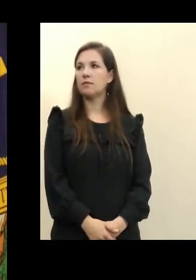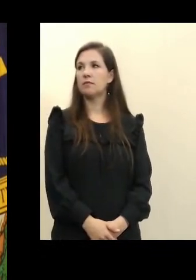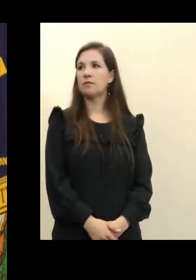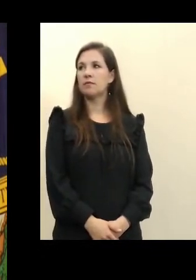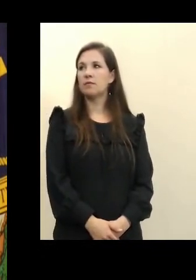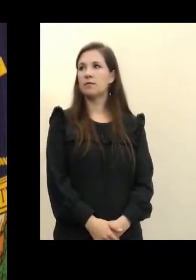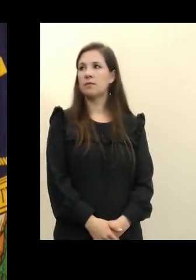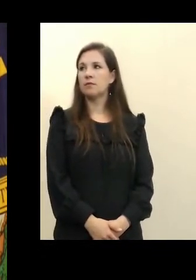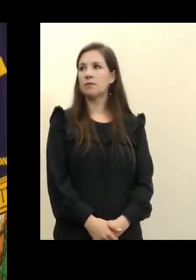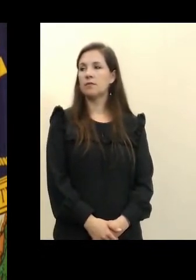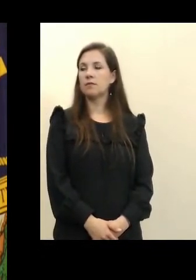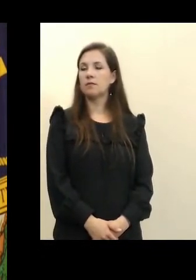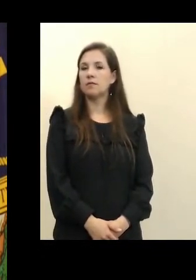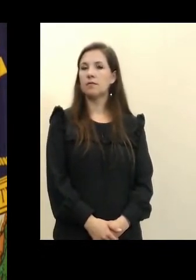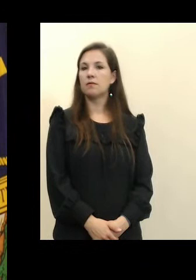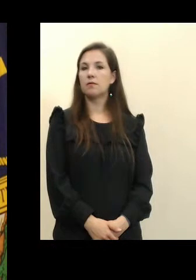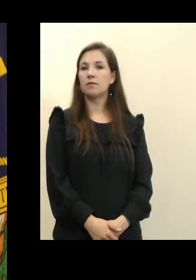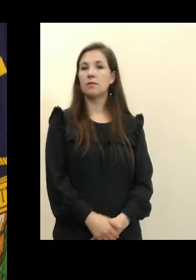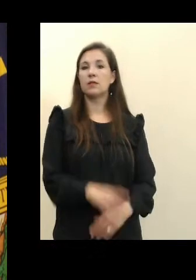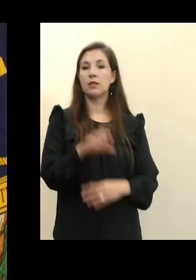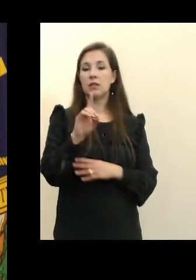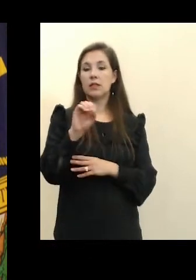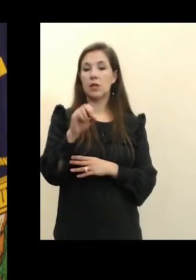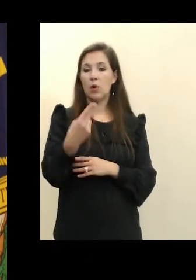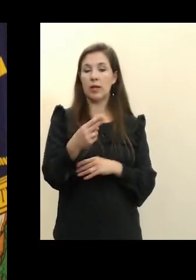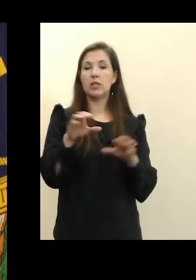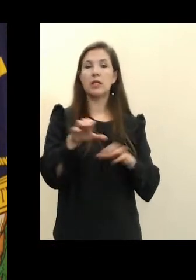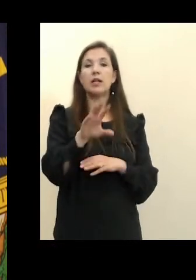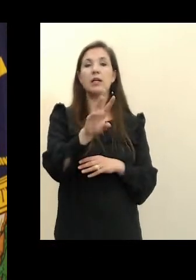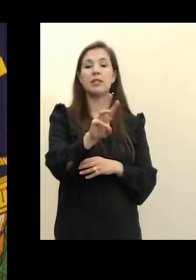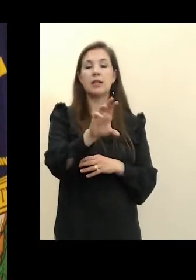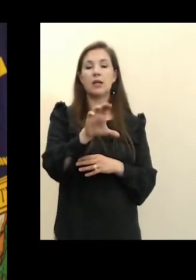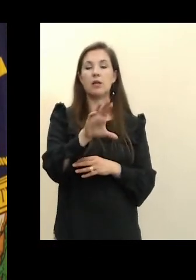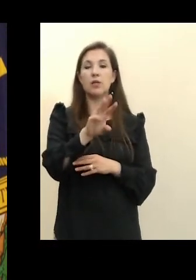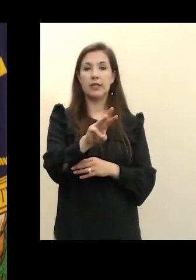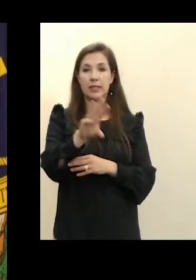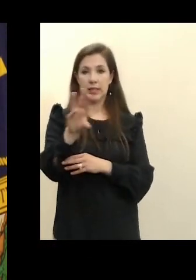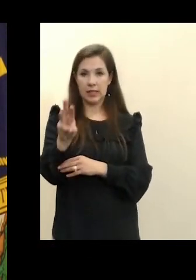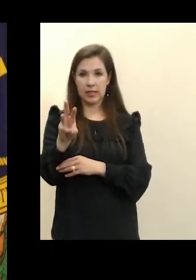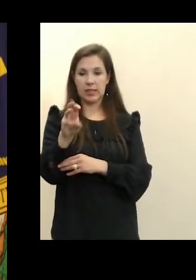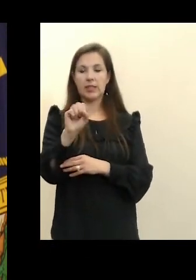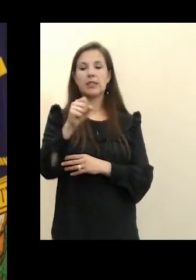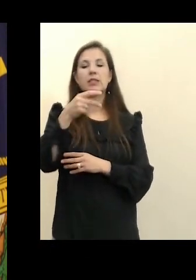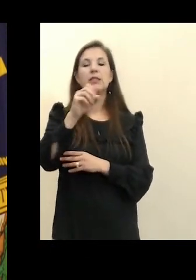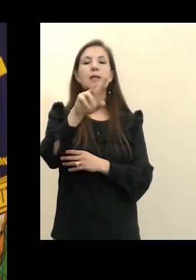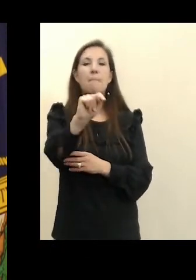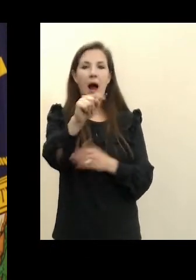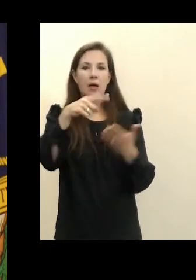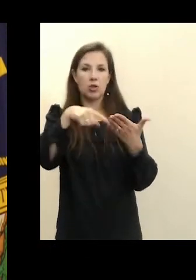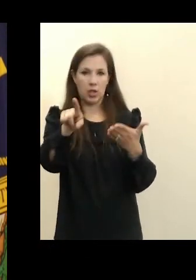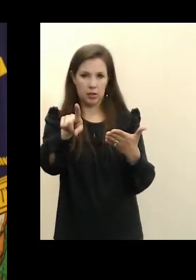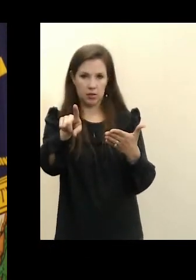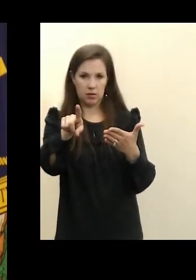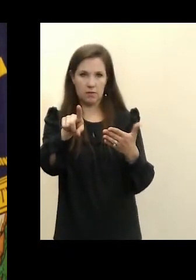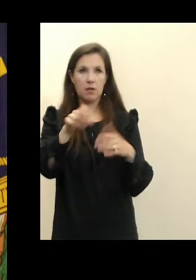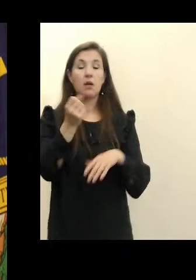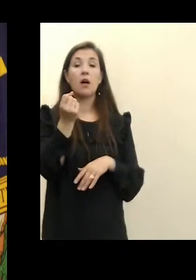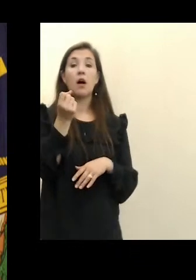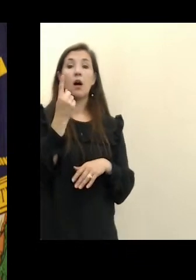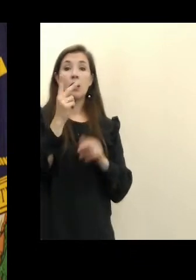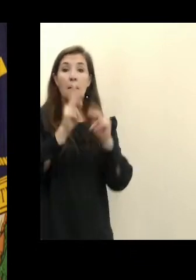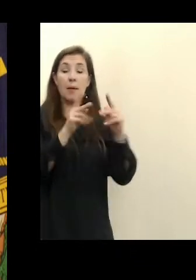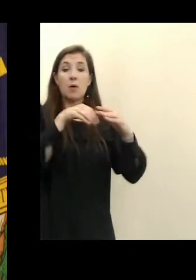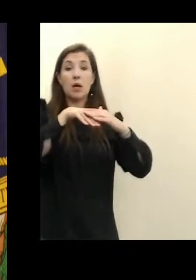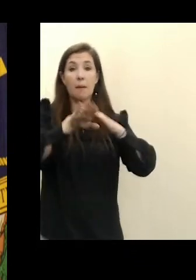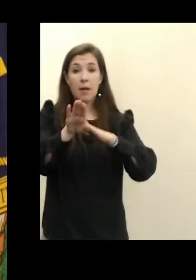The Department of Health did 666 spot checks. Because remember, the people that are coming in